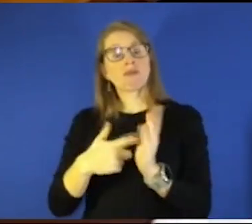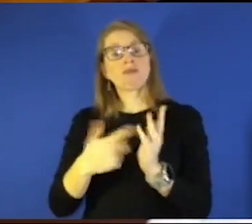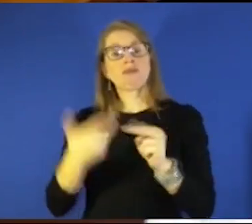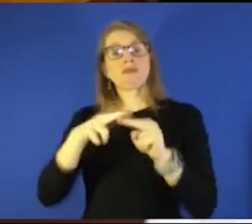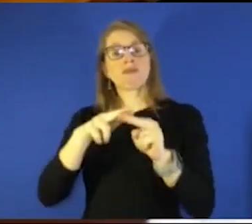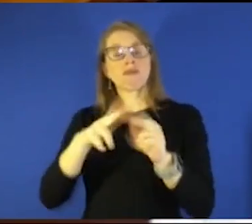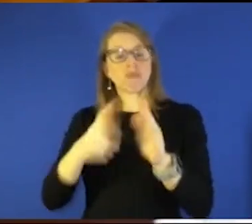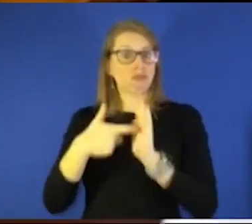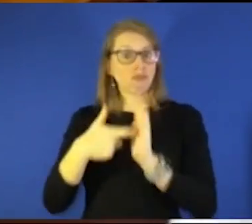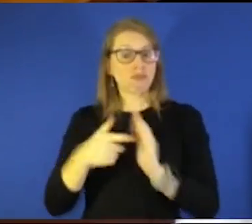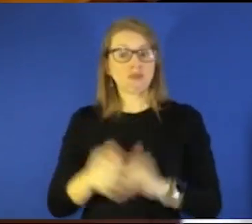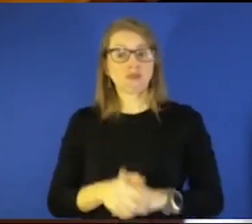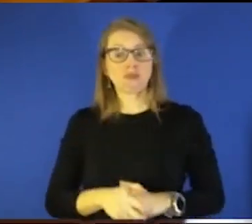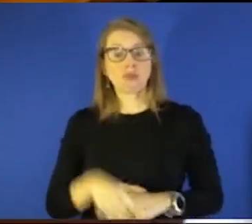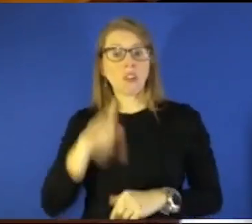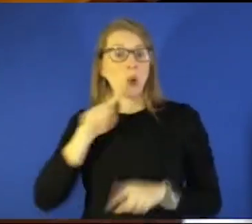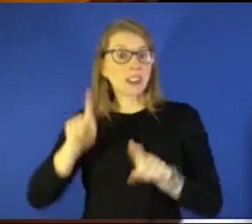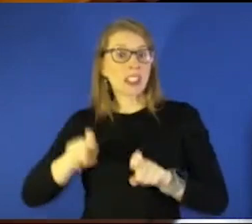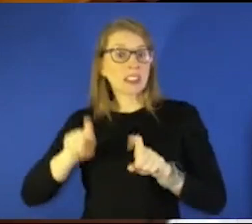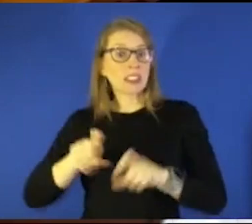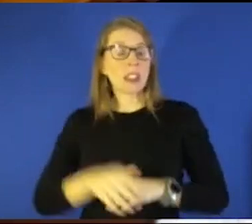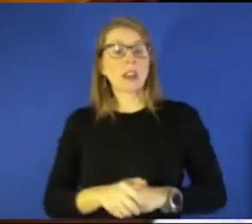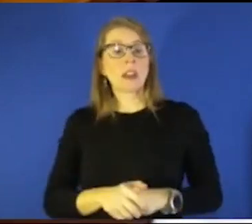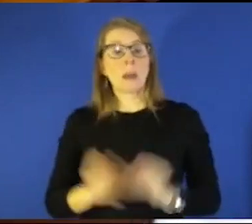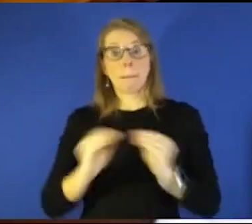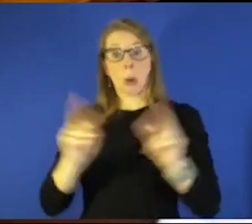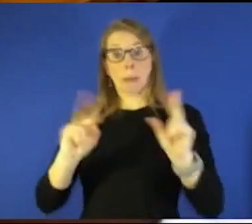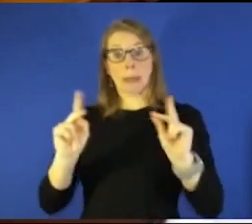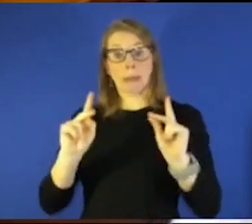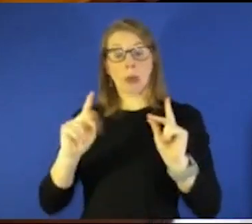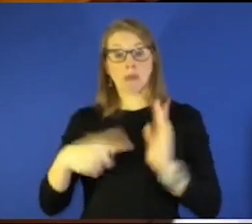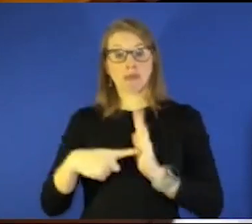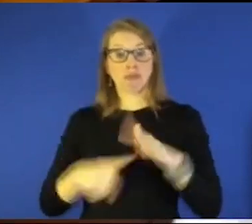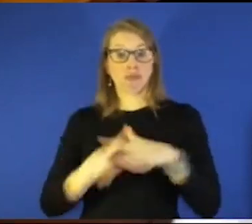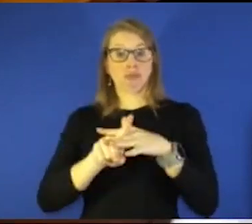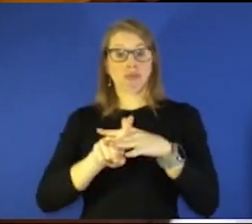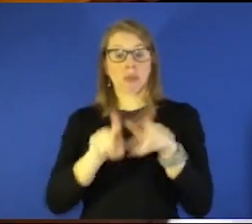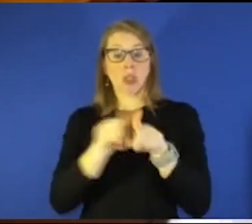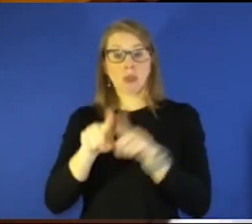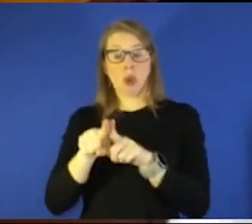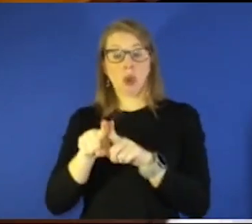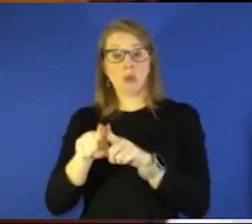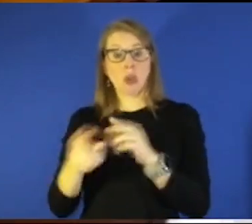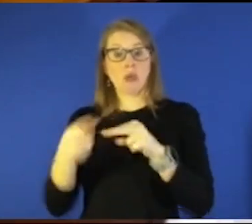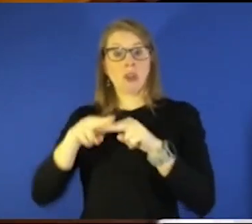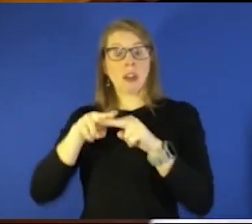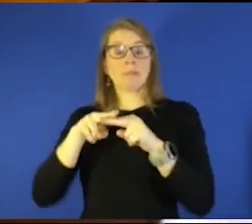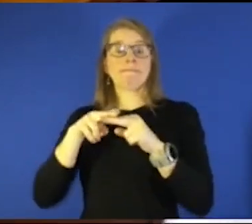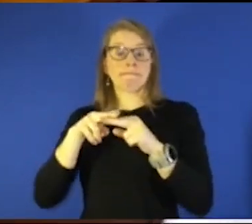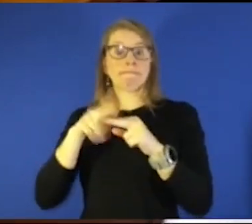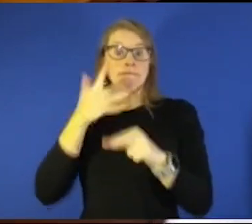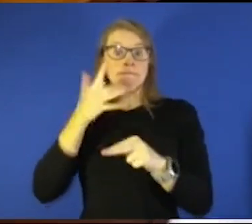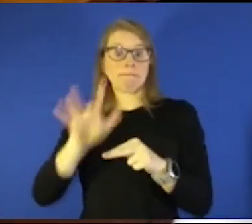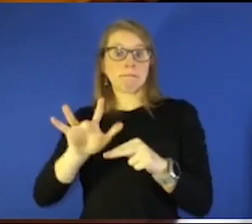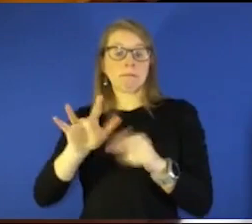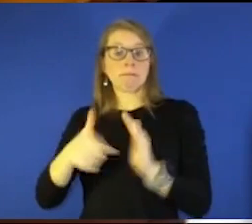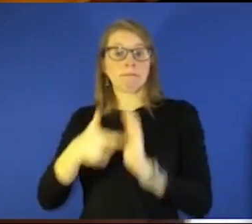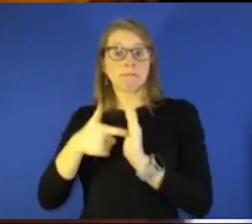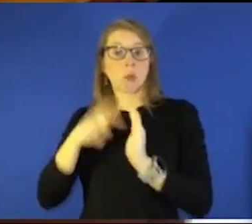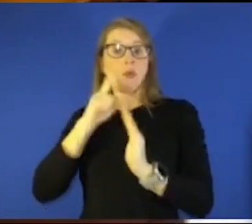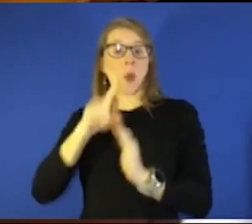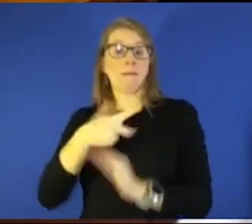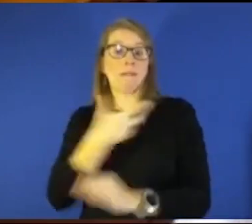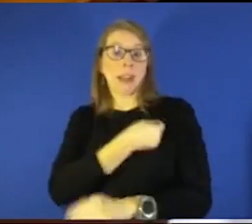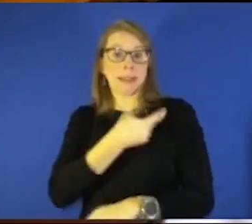not only for testing with more people being symptomatic, but also fortunately, increased demand for